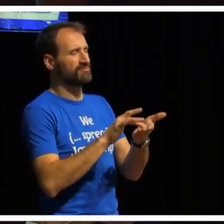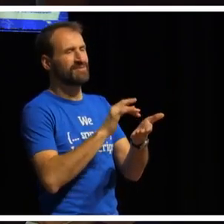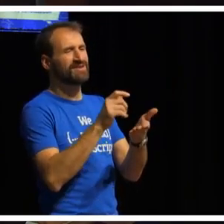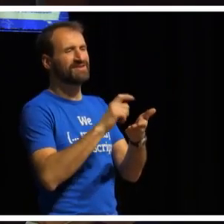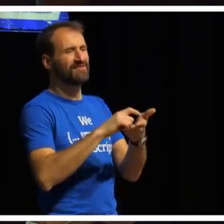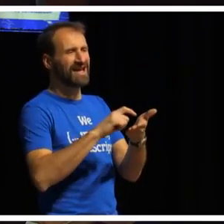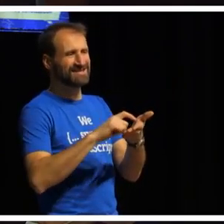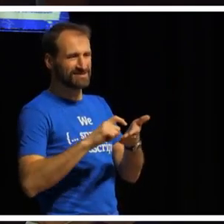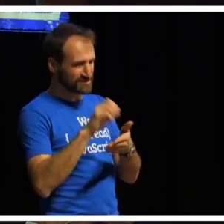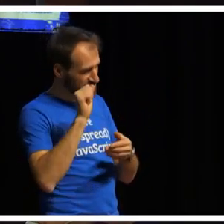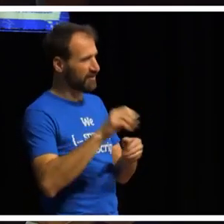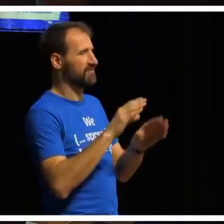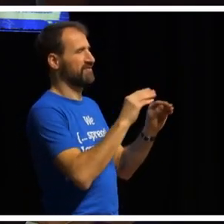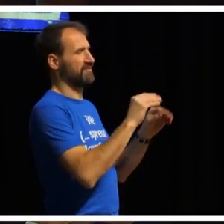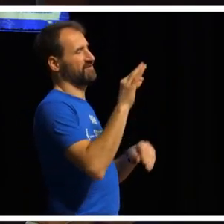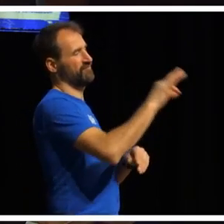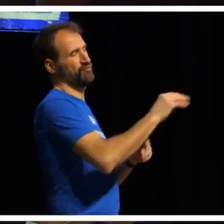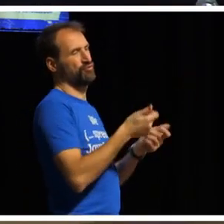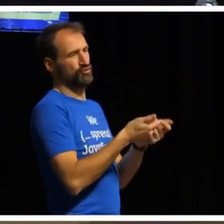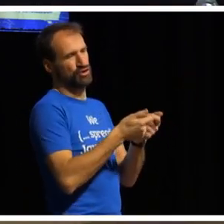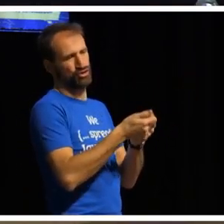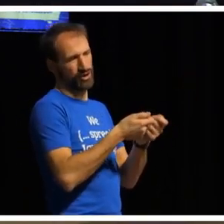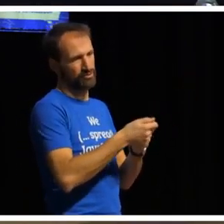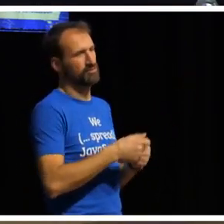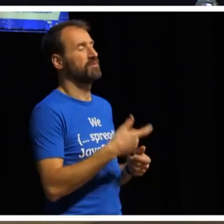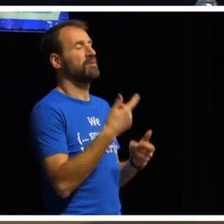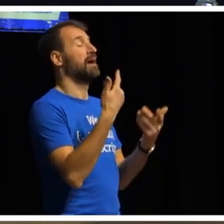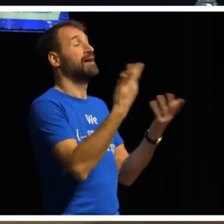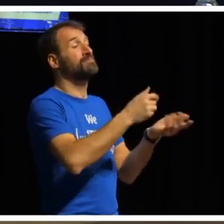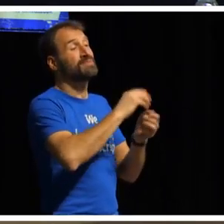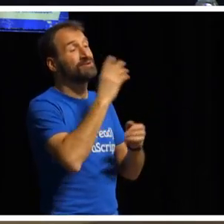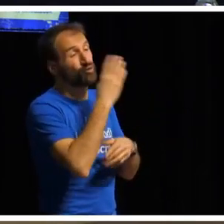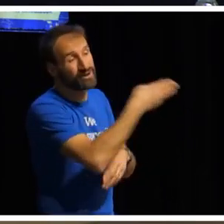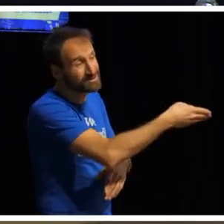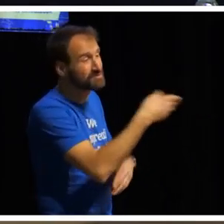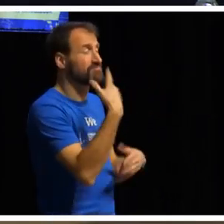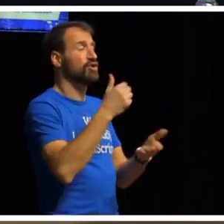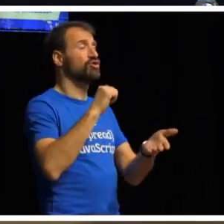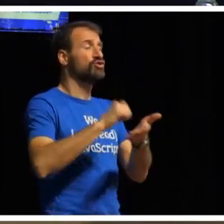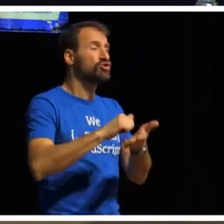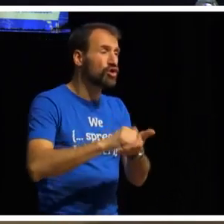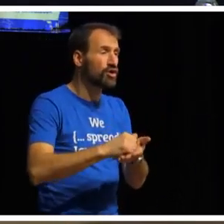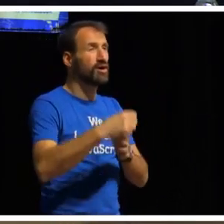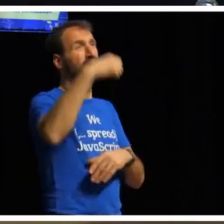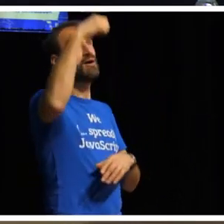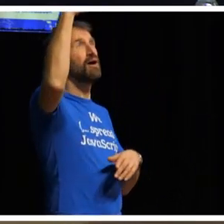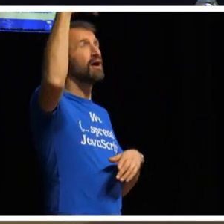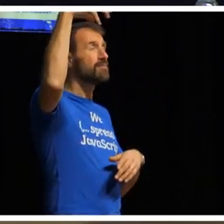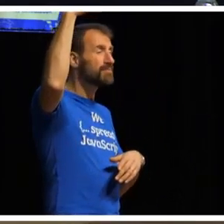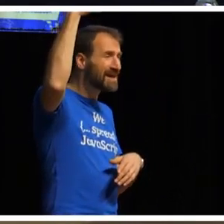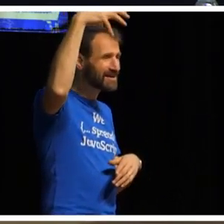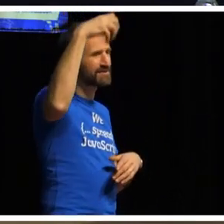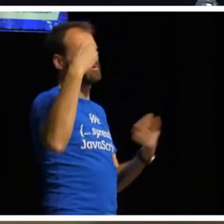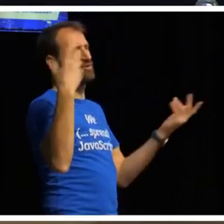so Bluetooth low energy printers, light bulbs, all kinds of